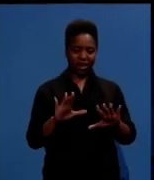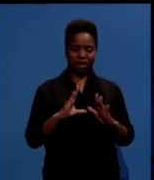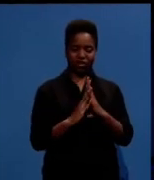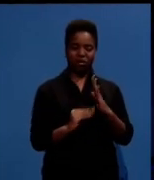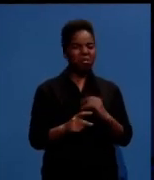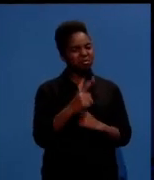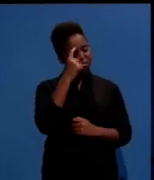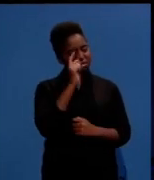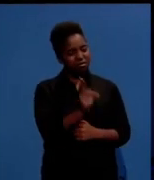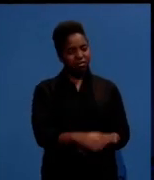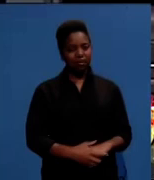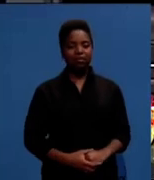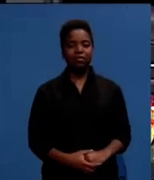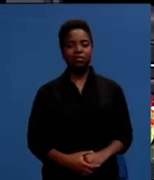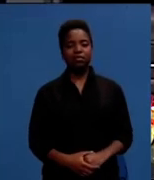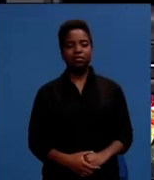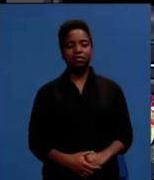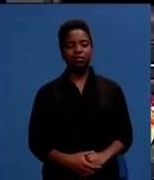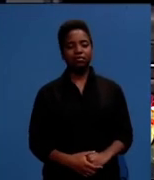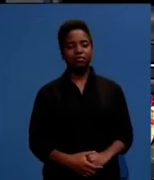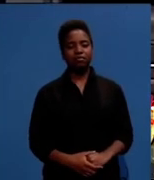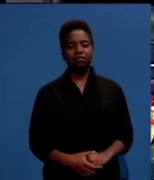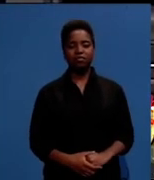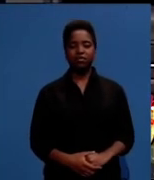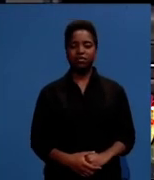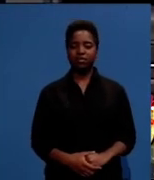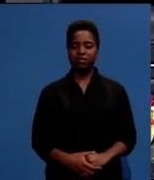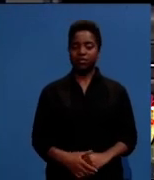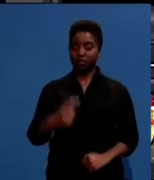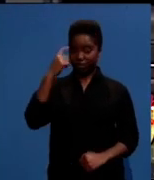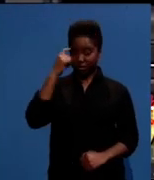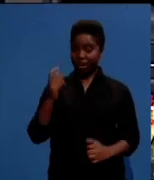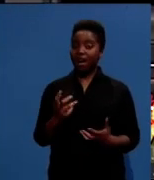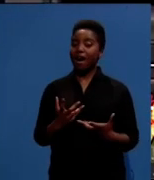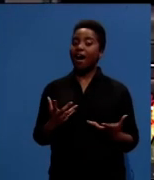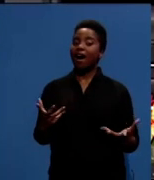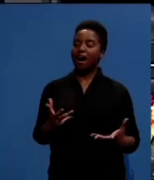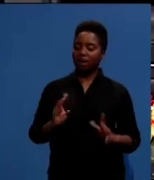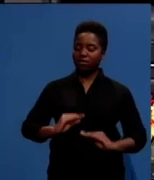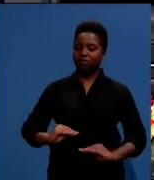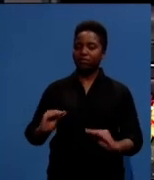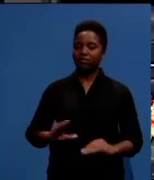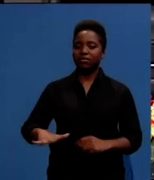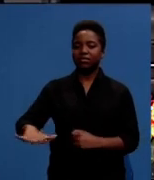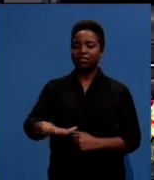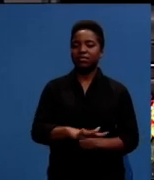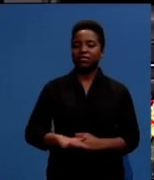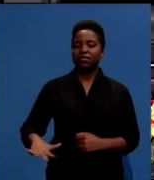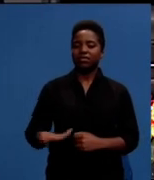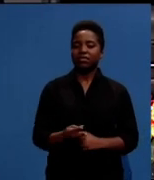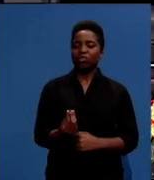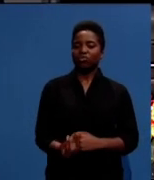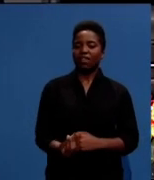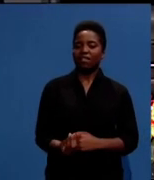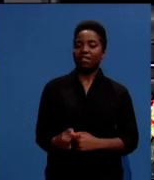is your take on that and your perspective? I think a lot of it is about how it's nurtured. It's about the environment that nurtures your child to be able